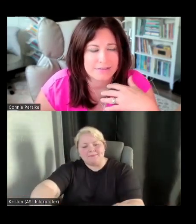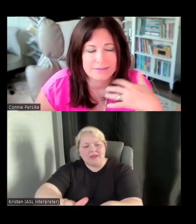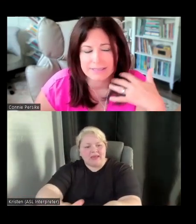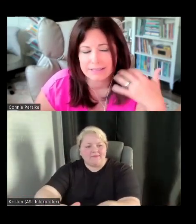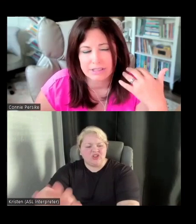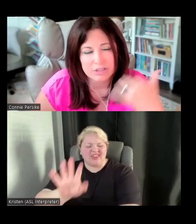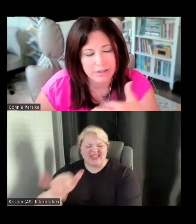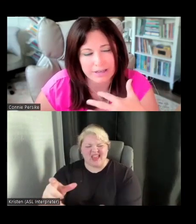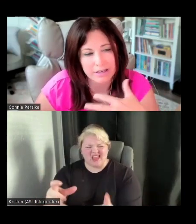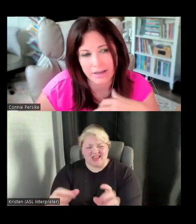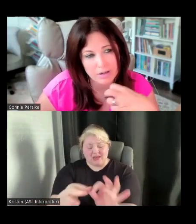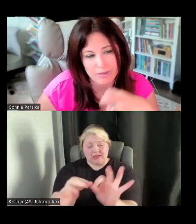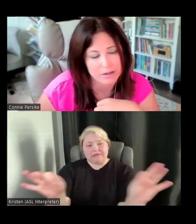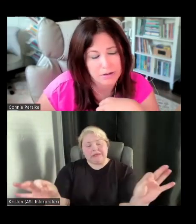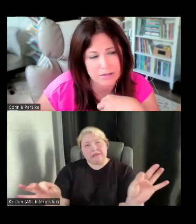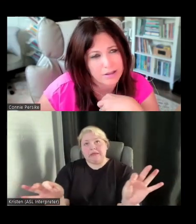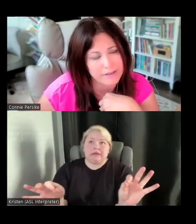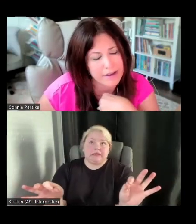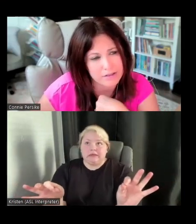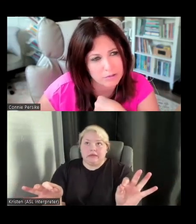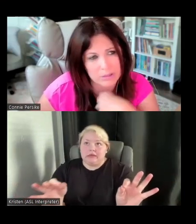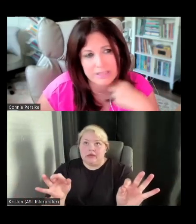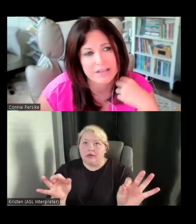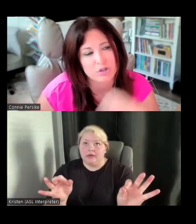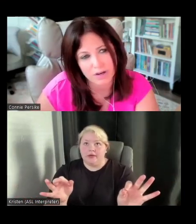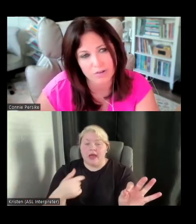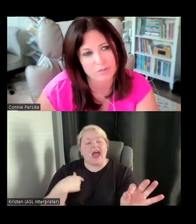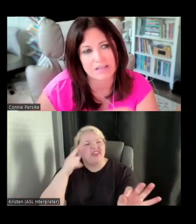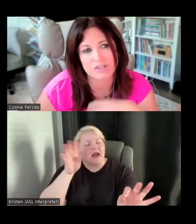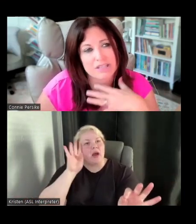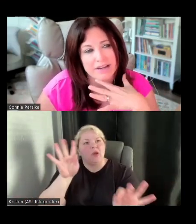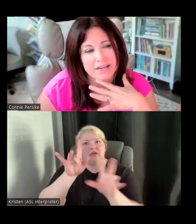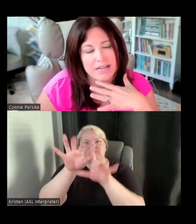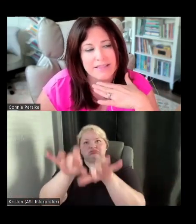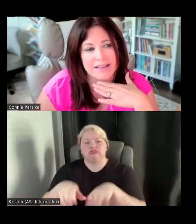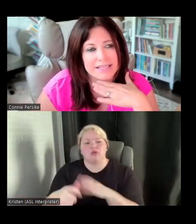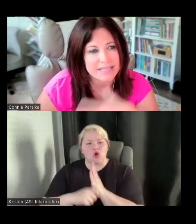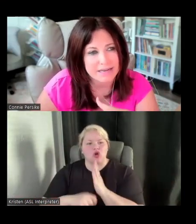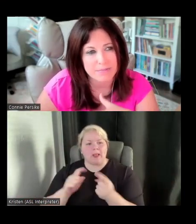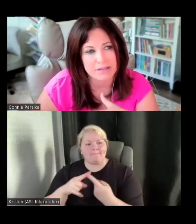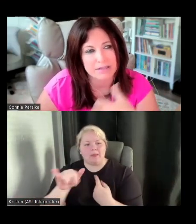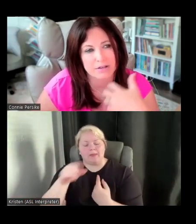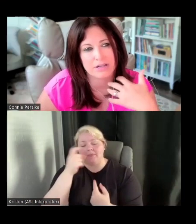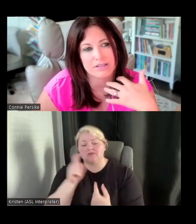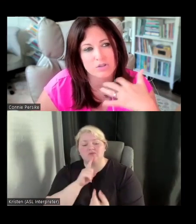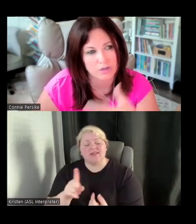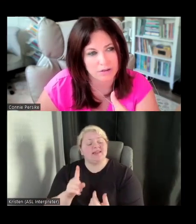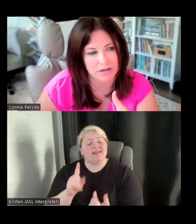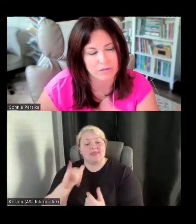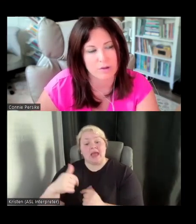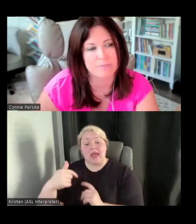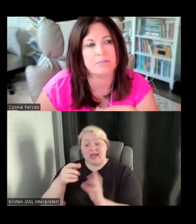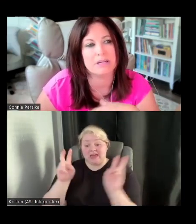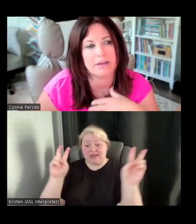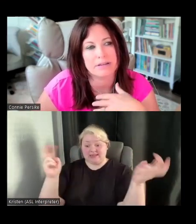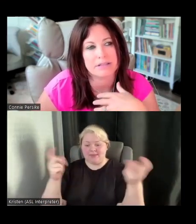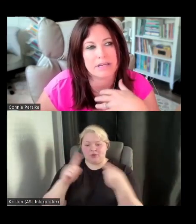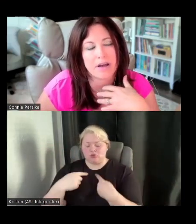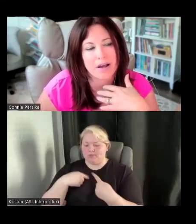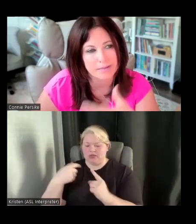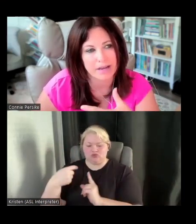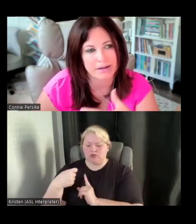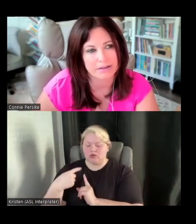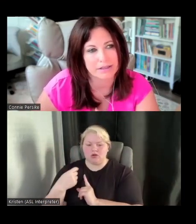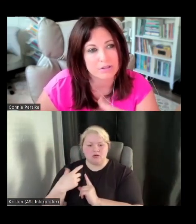that I'm going to write an article on that soon because that triggers me. Just that statement is triggering for me because